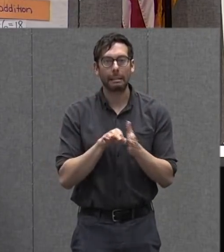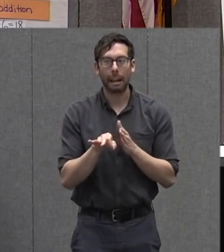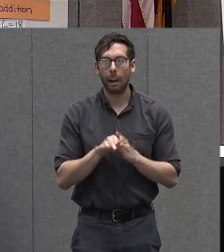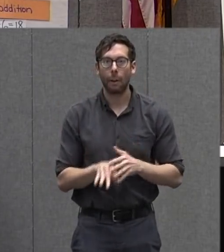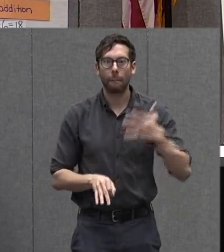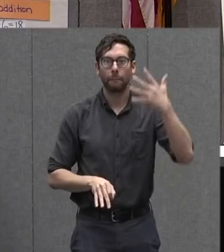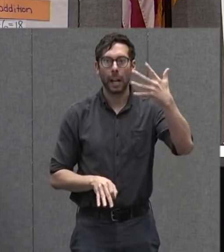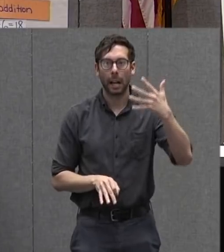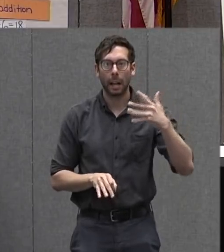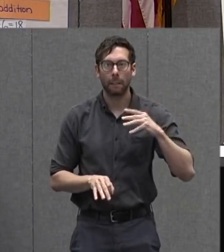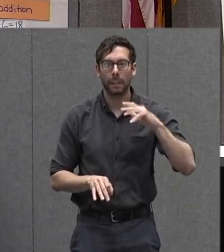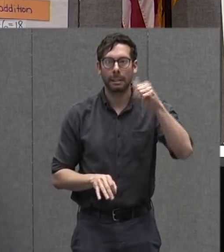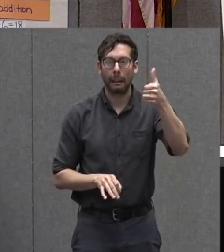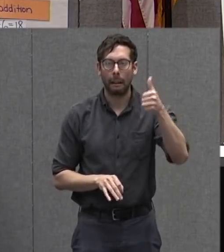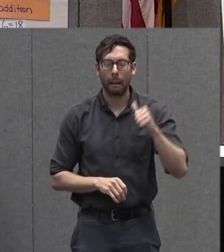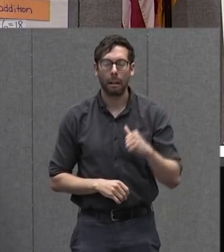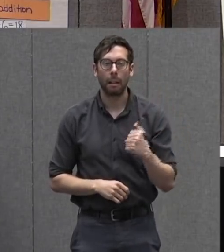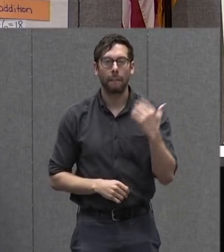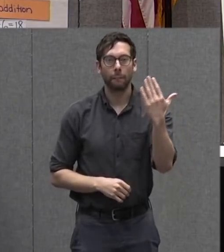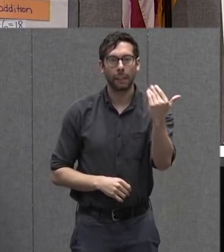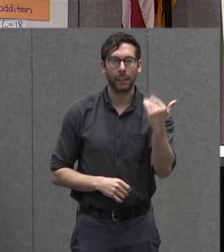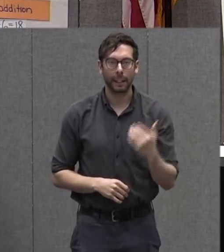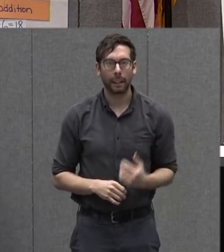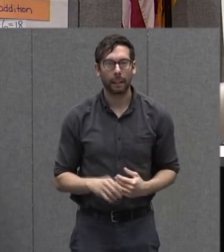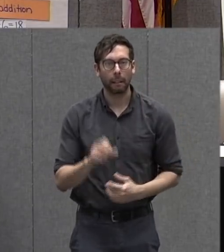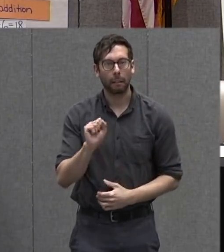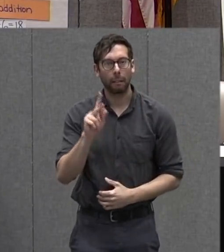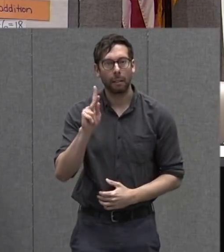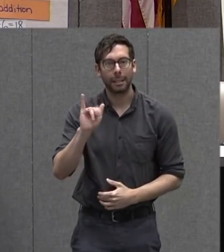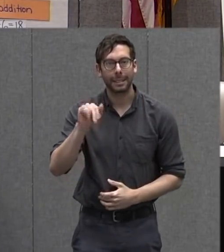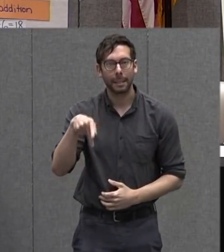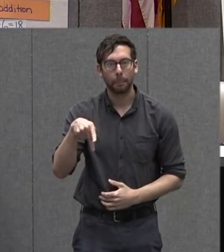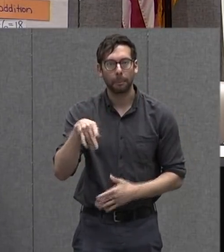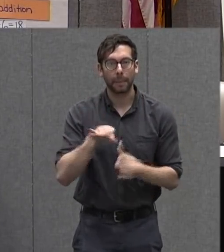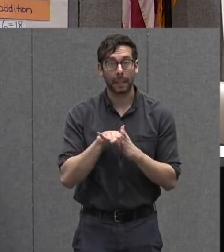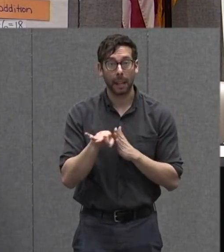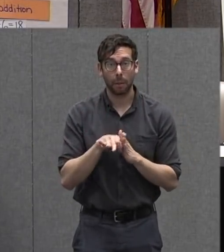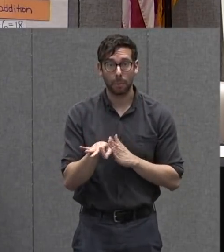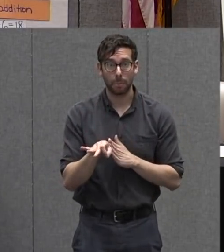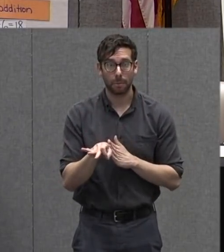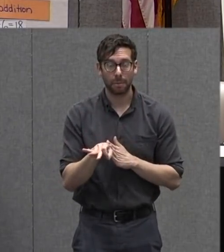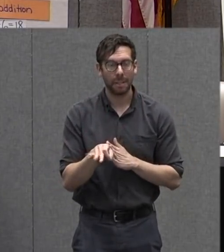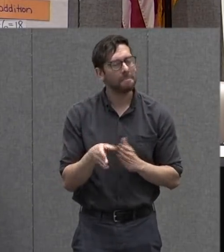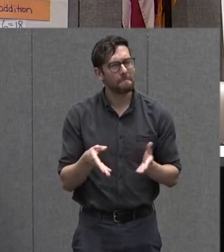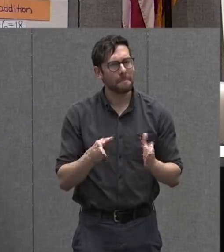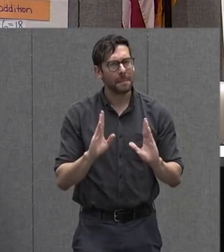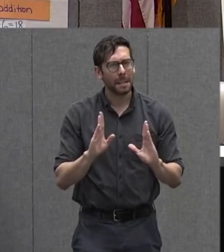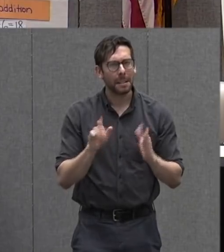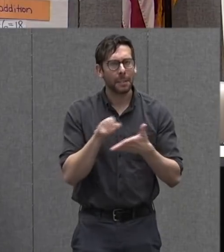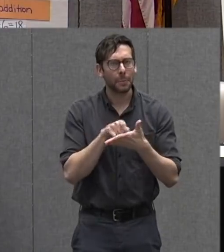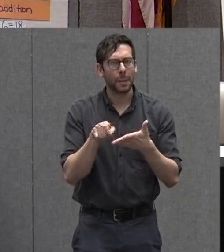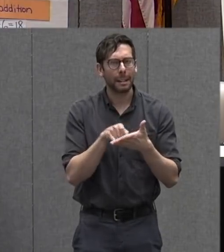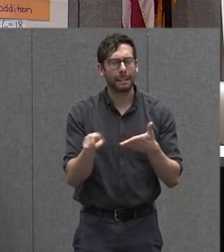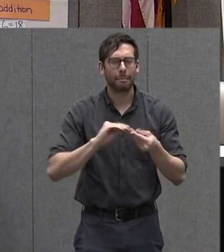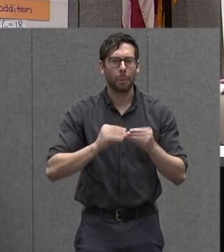we show what our skip counting looks like with a number sentence? I think we could. Let's